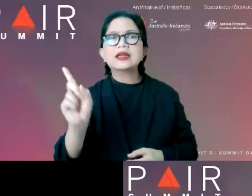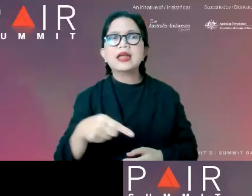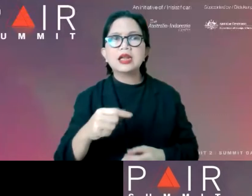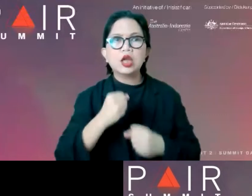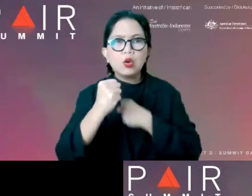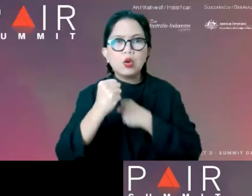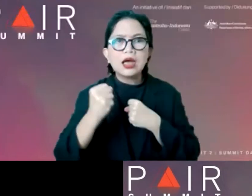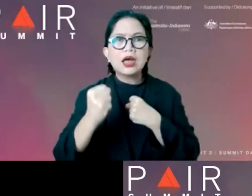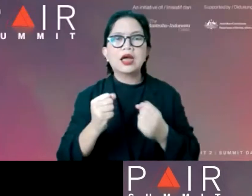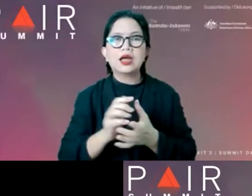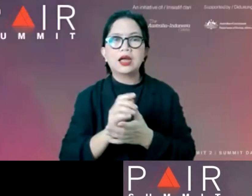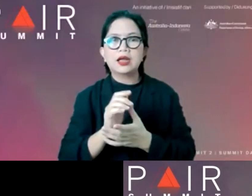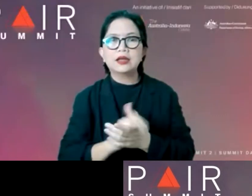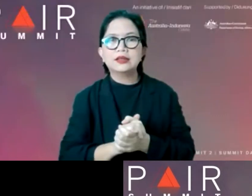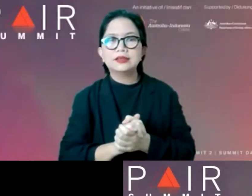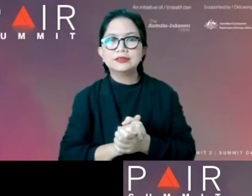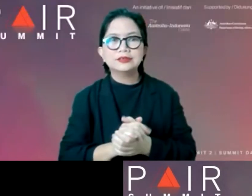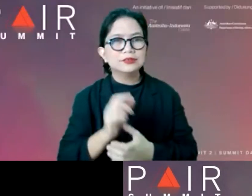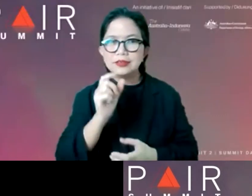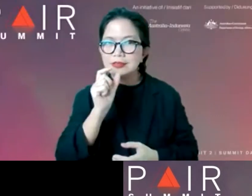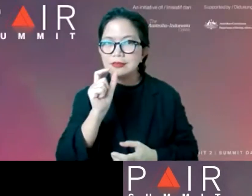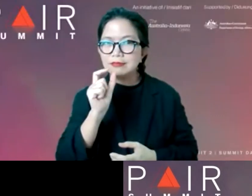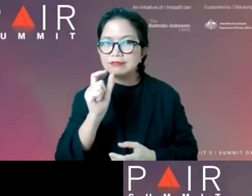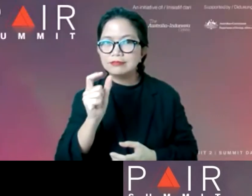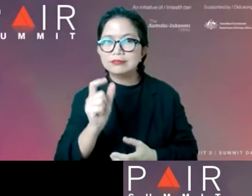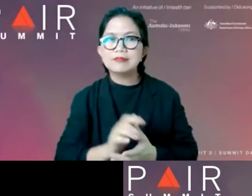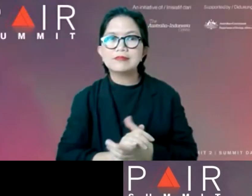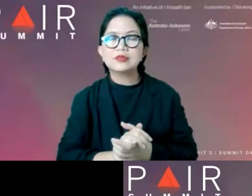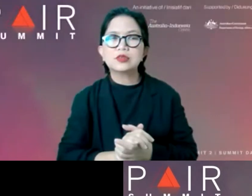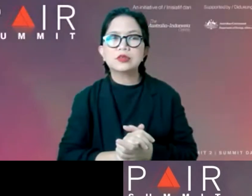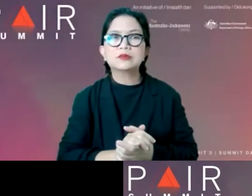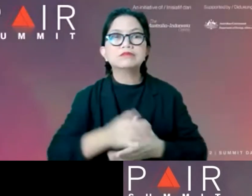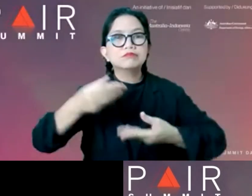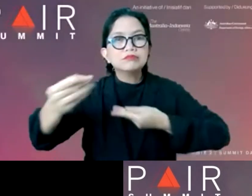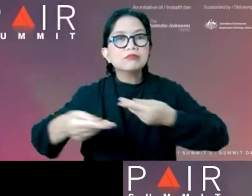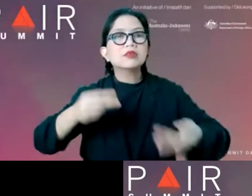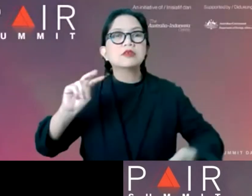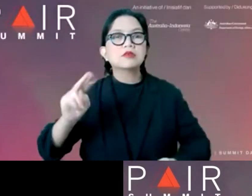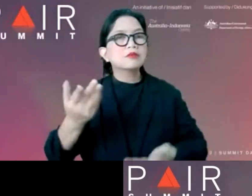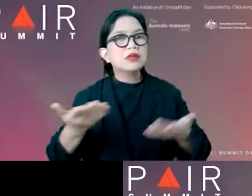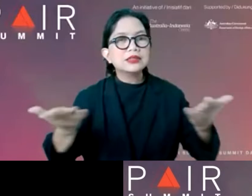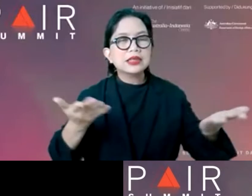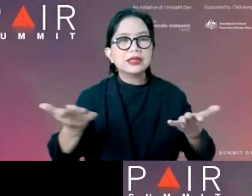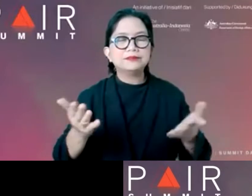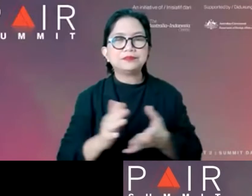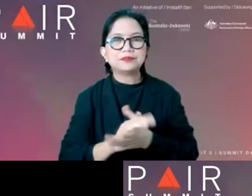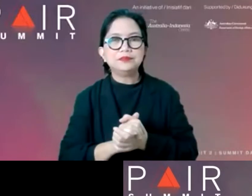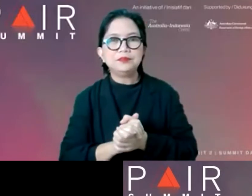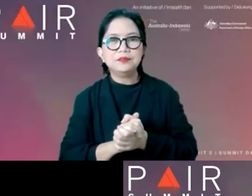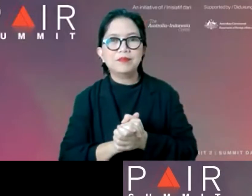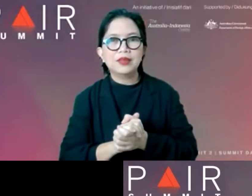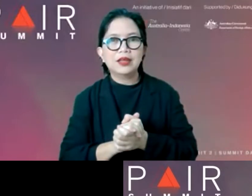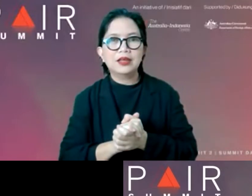people aspect is basically the most difficult and challenging way to address when we try to introduce something